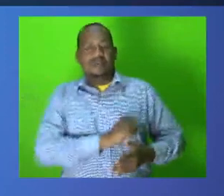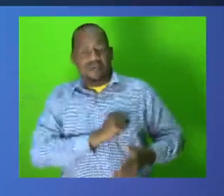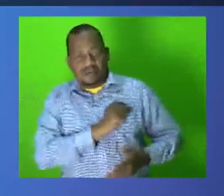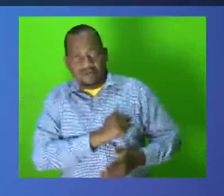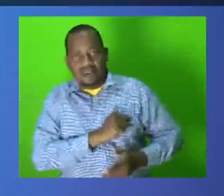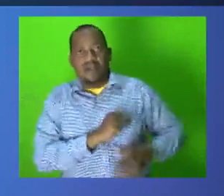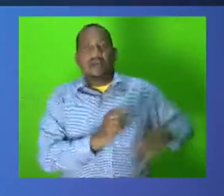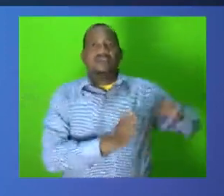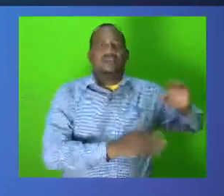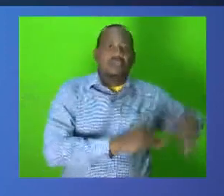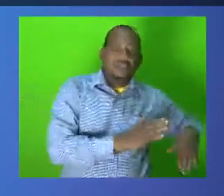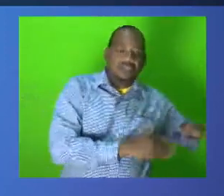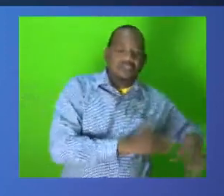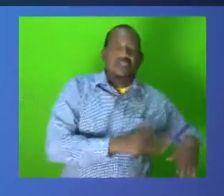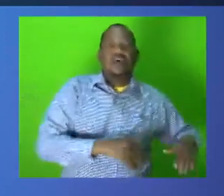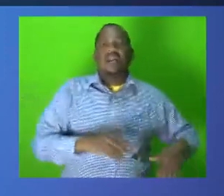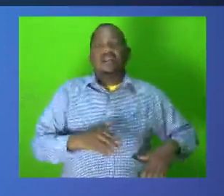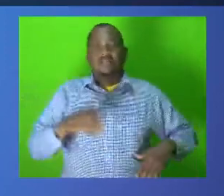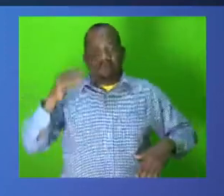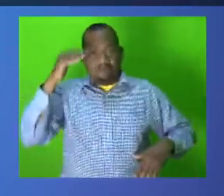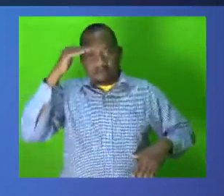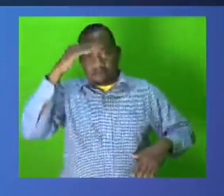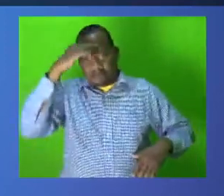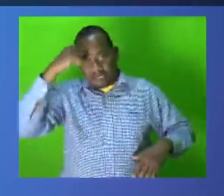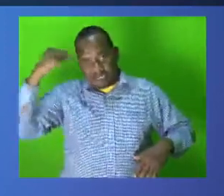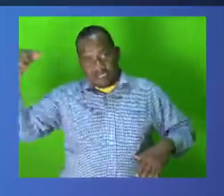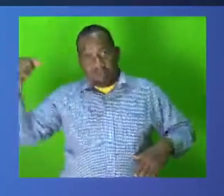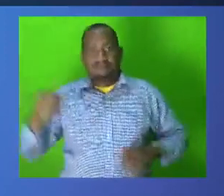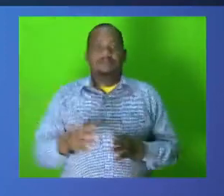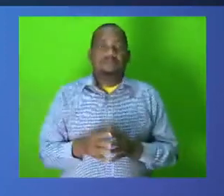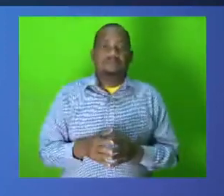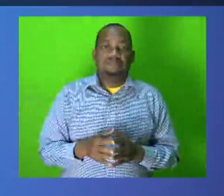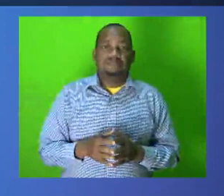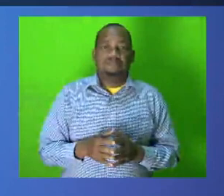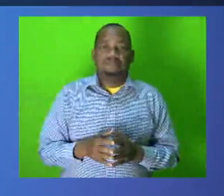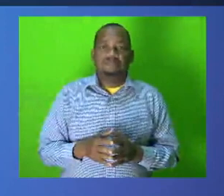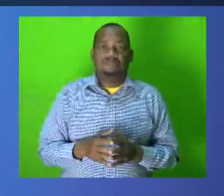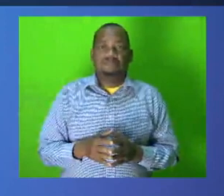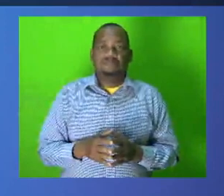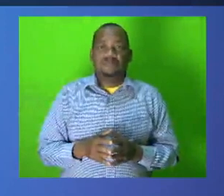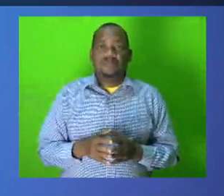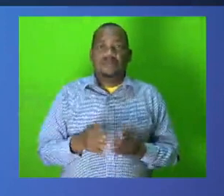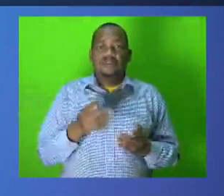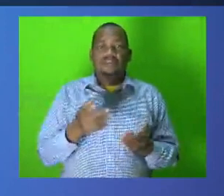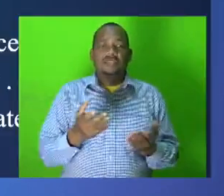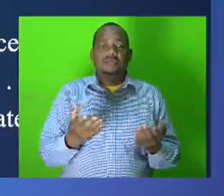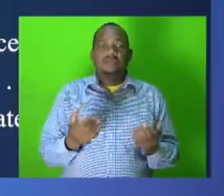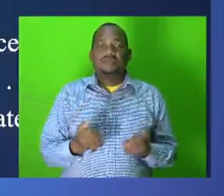traditional belief that you can have, some people can believe, but that also they doing